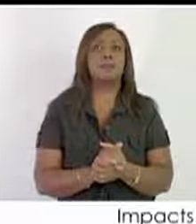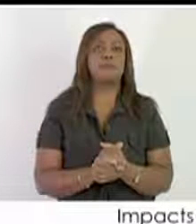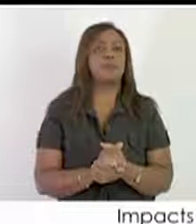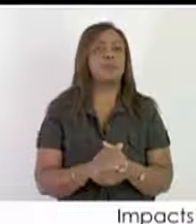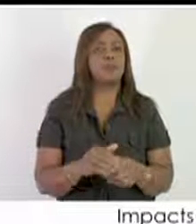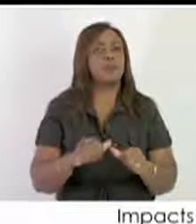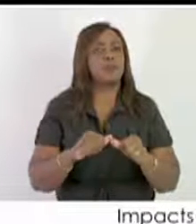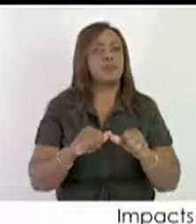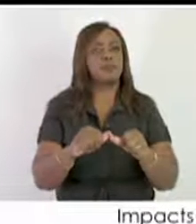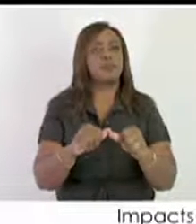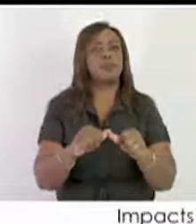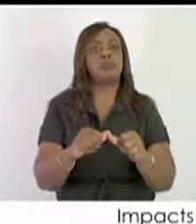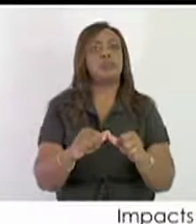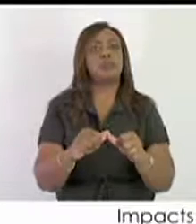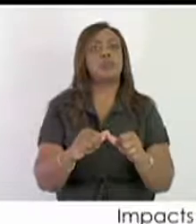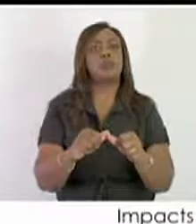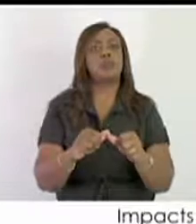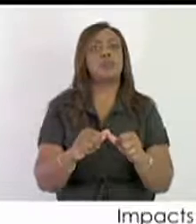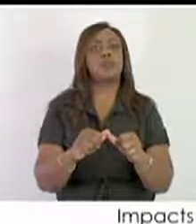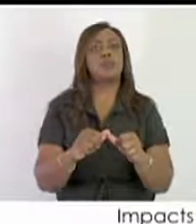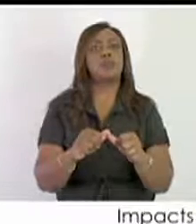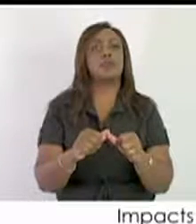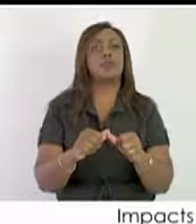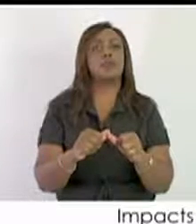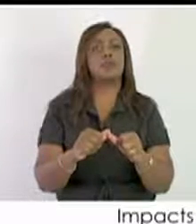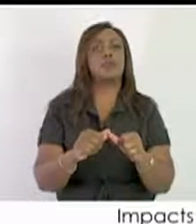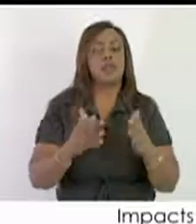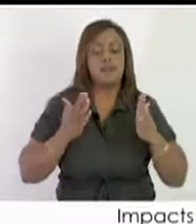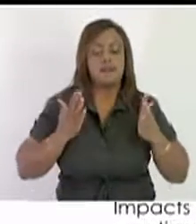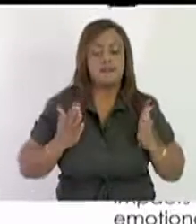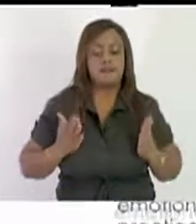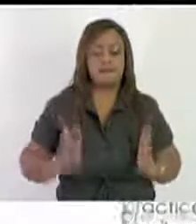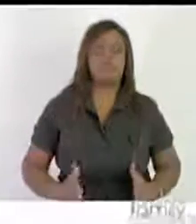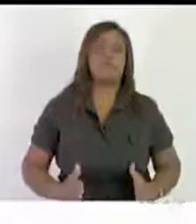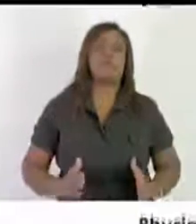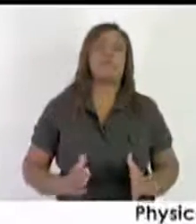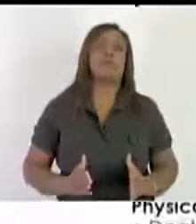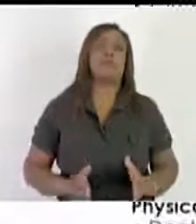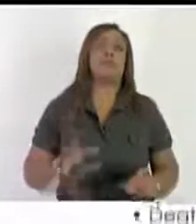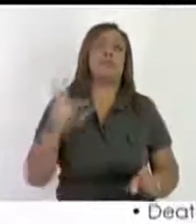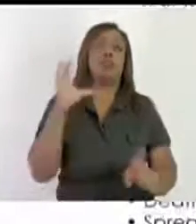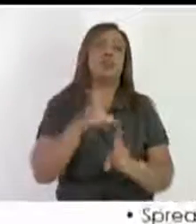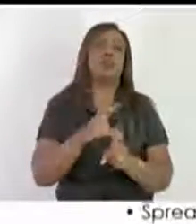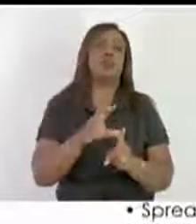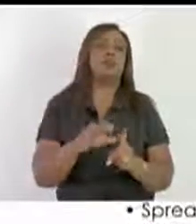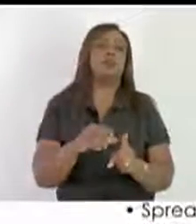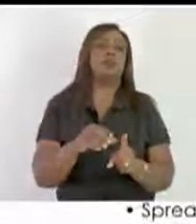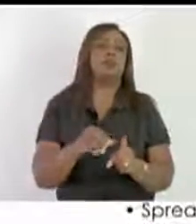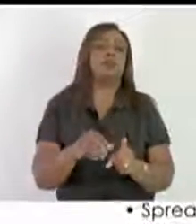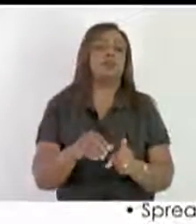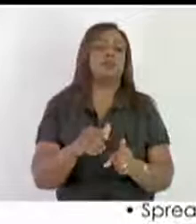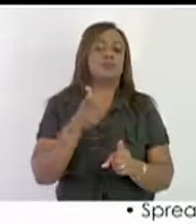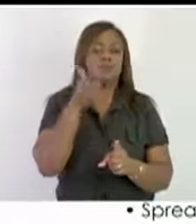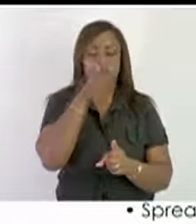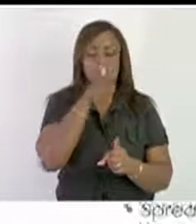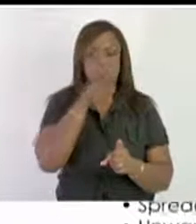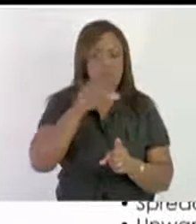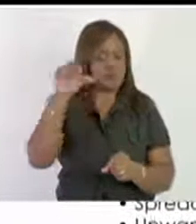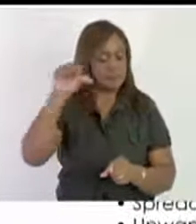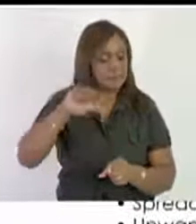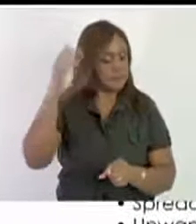move on to the impacts. These are physical and emotional impacts of risky sexual practices on the